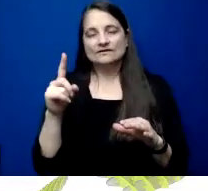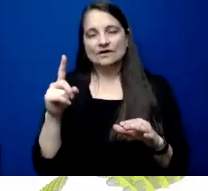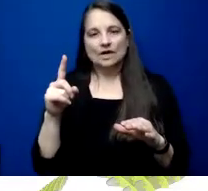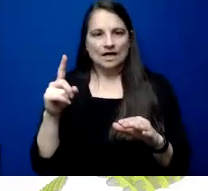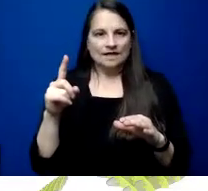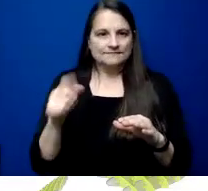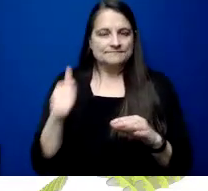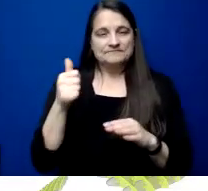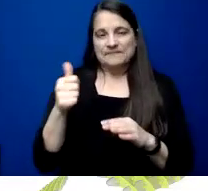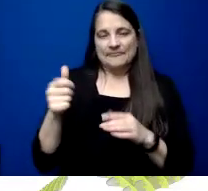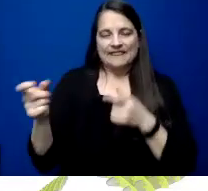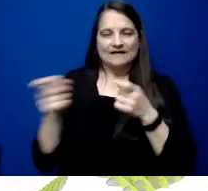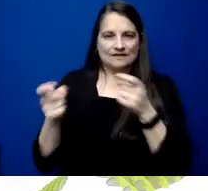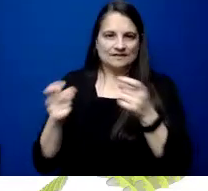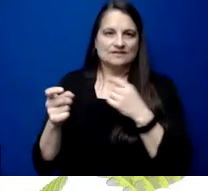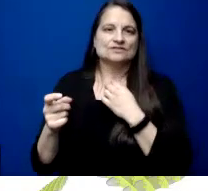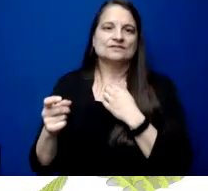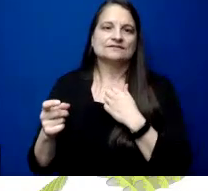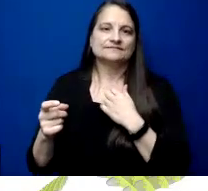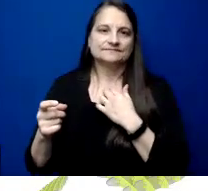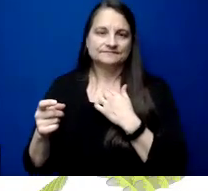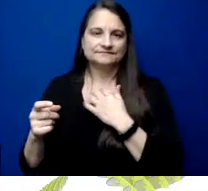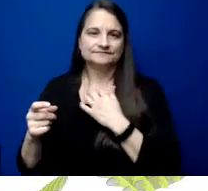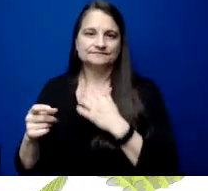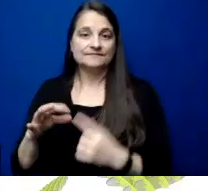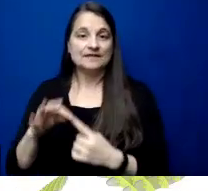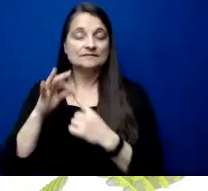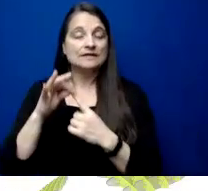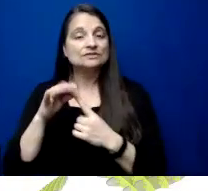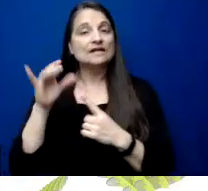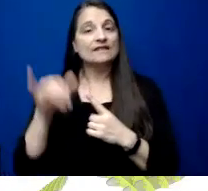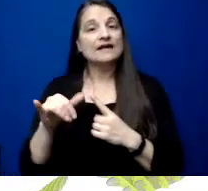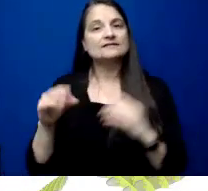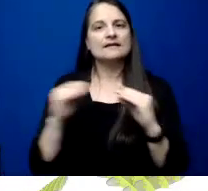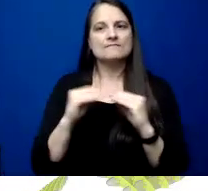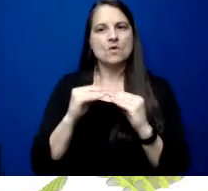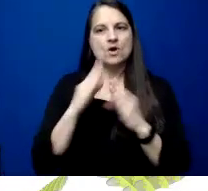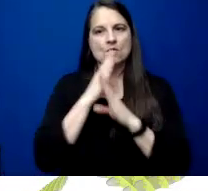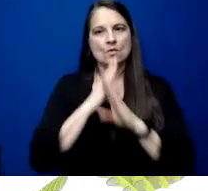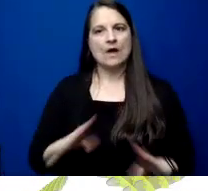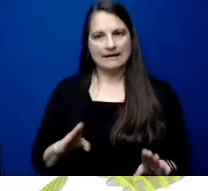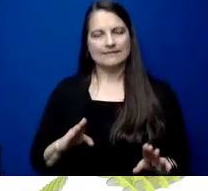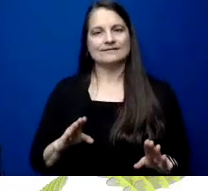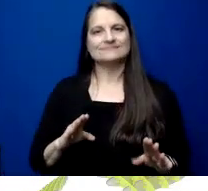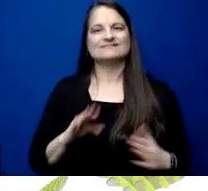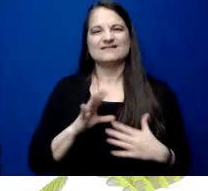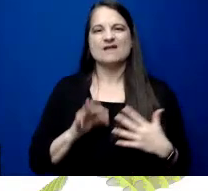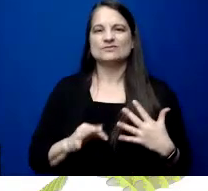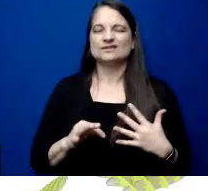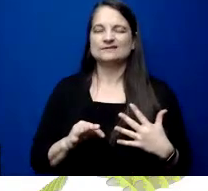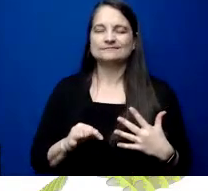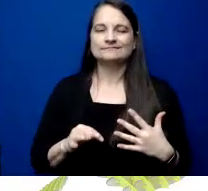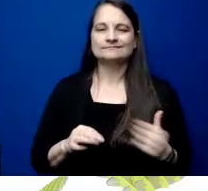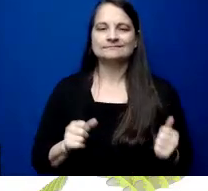for self-regulation. It's in that, especially in that it's a quieter fidget option. We